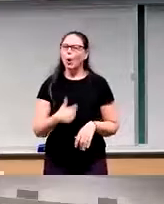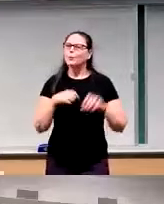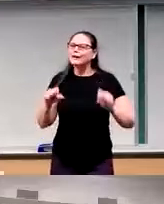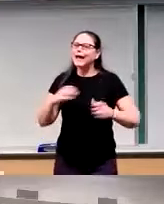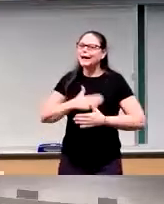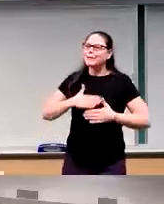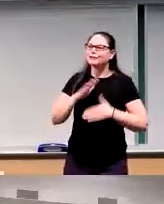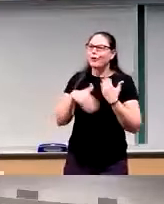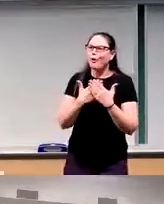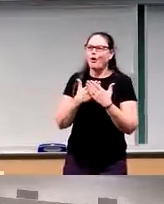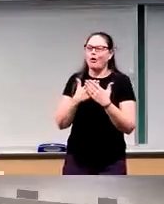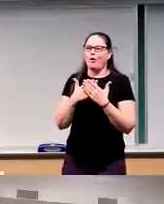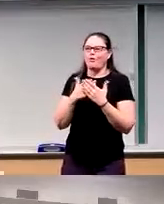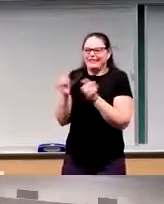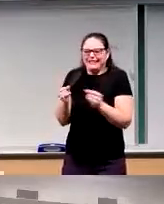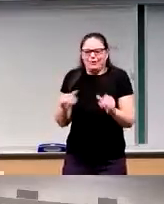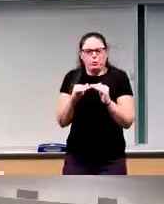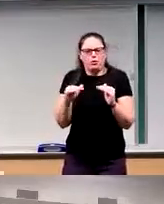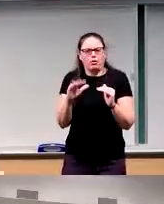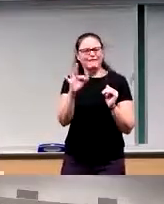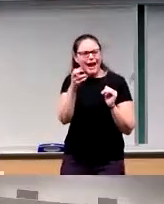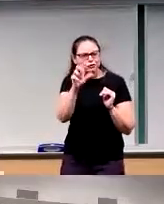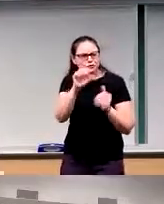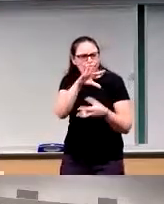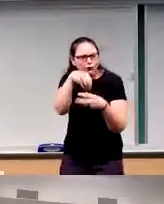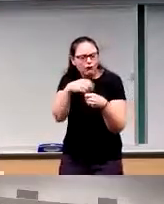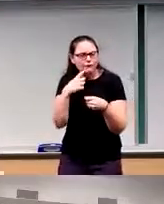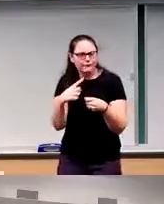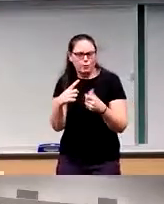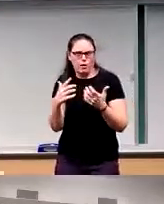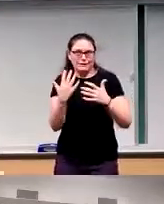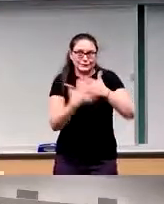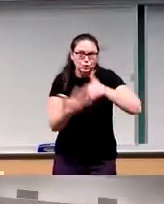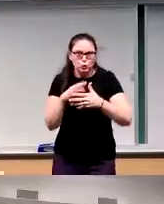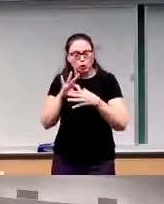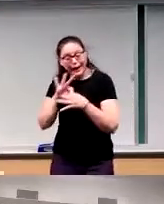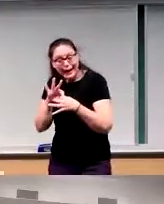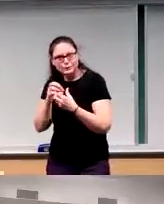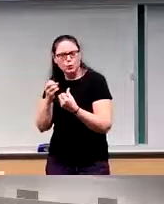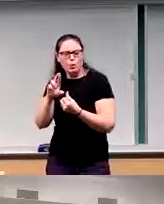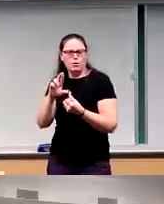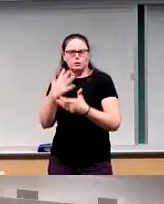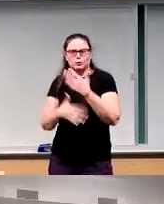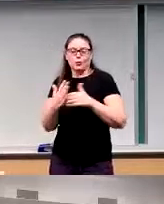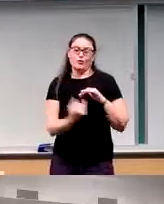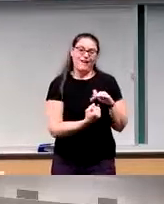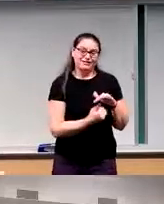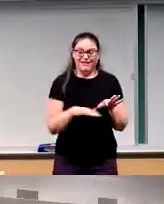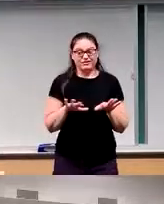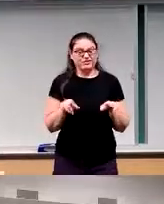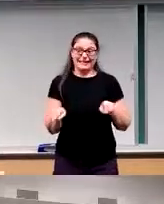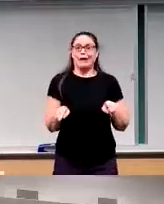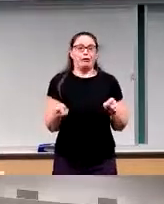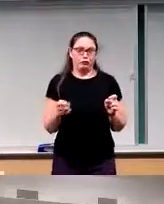the individual level factors that will contribute to social connectedness or social isolation, as